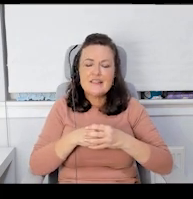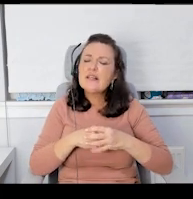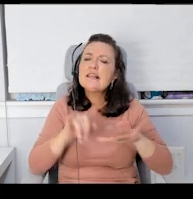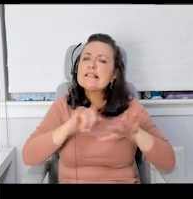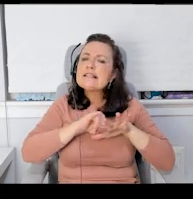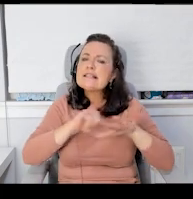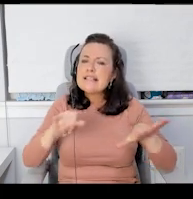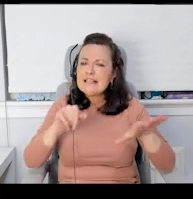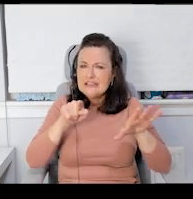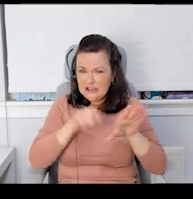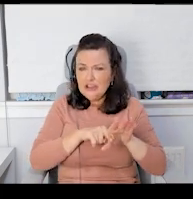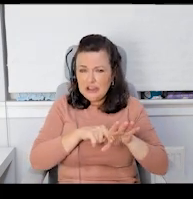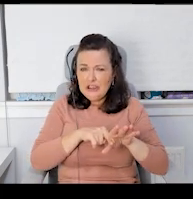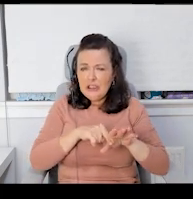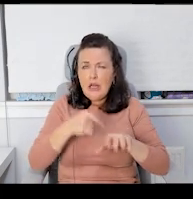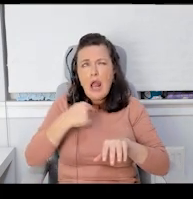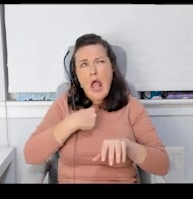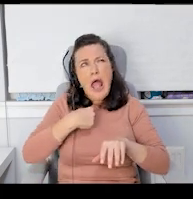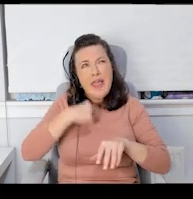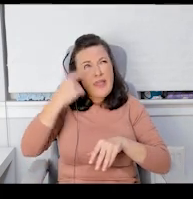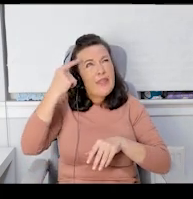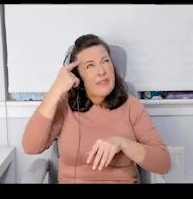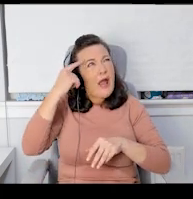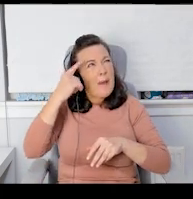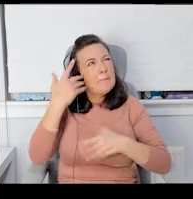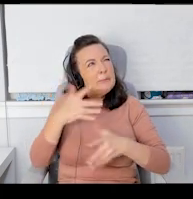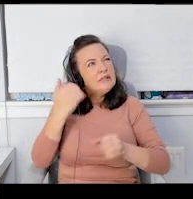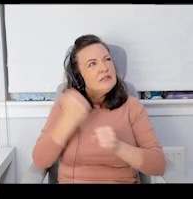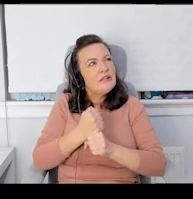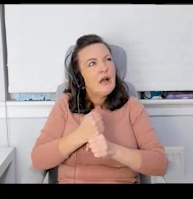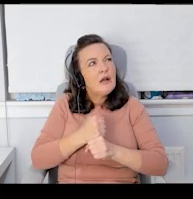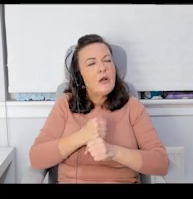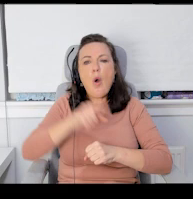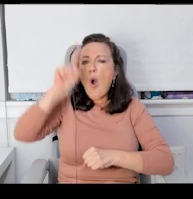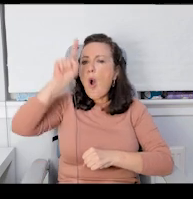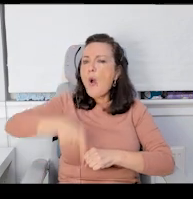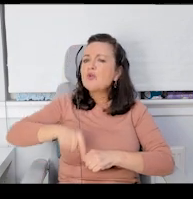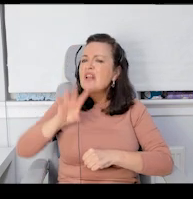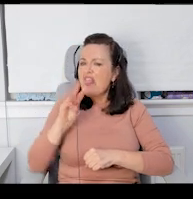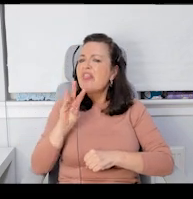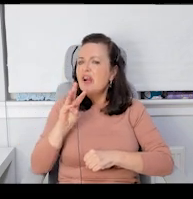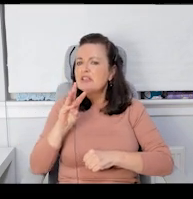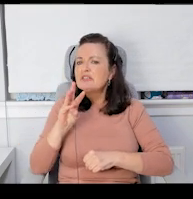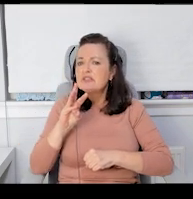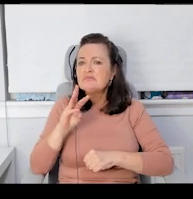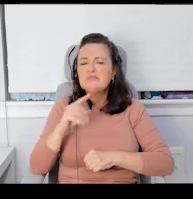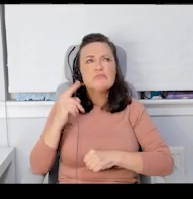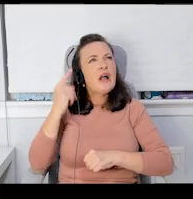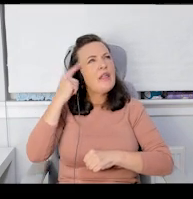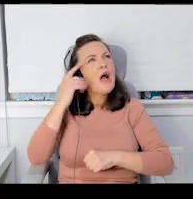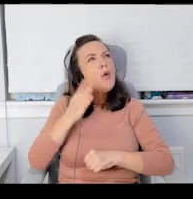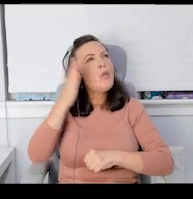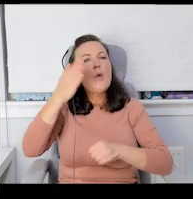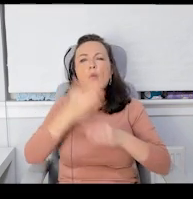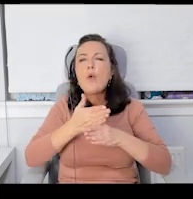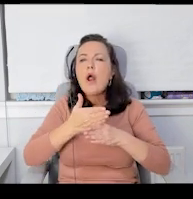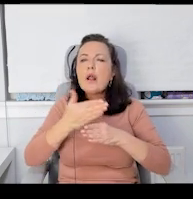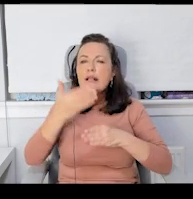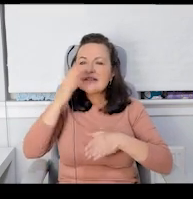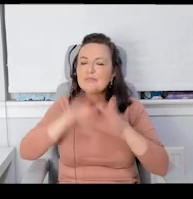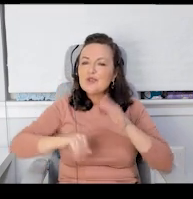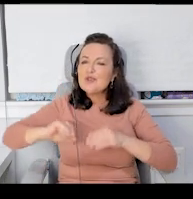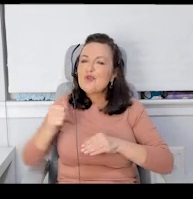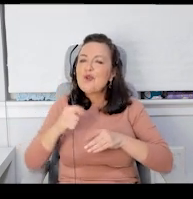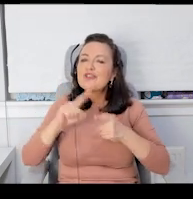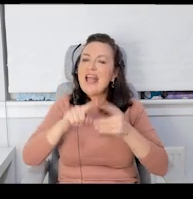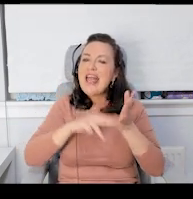if I believe got this right, it's like a full day Thursday that I had, and in my work experience I would just go and go to, I think, Scottish Enterprise.